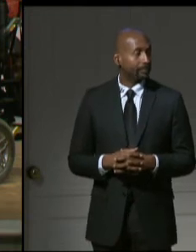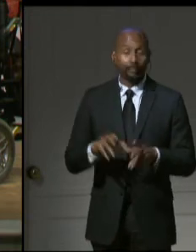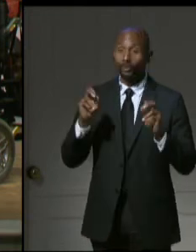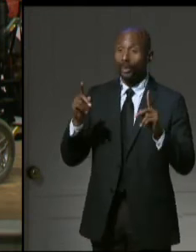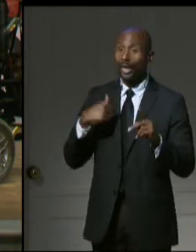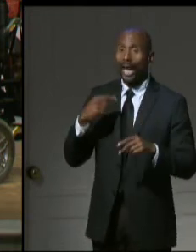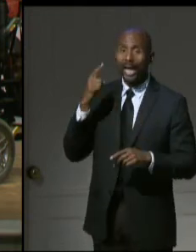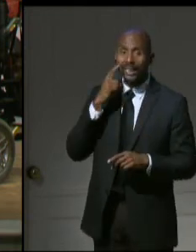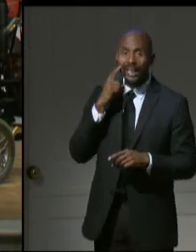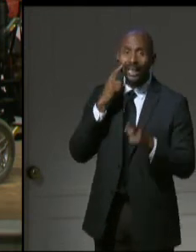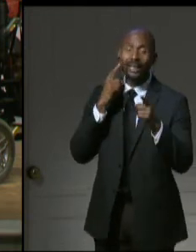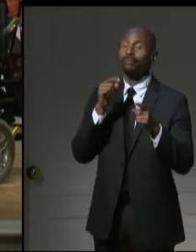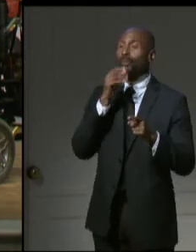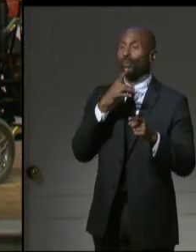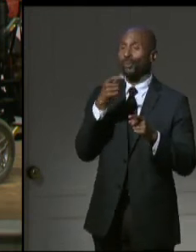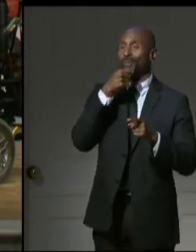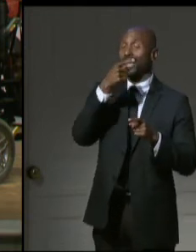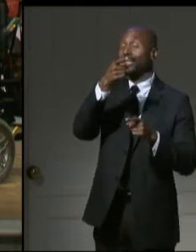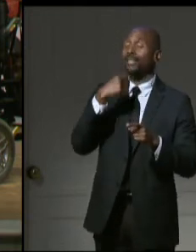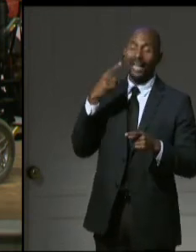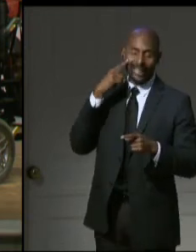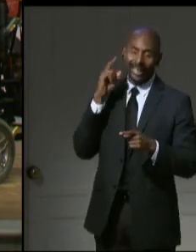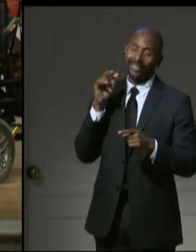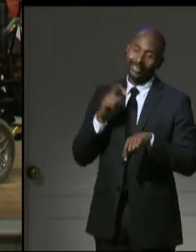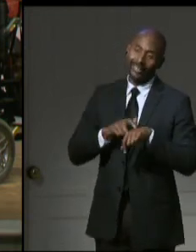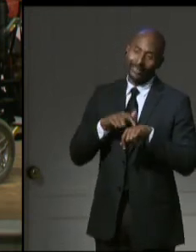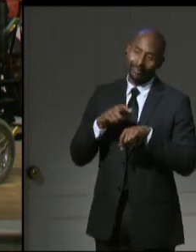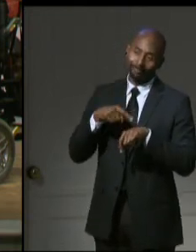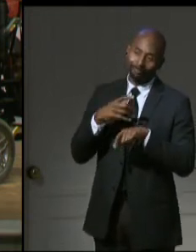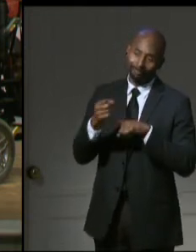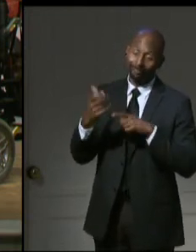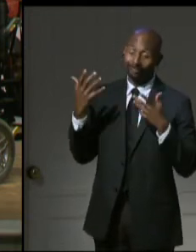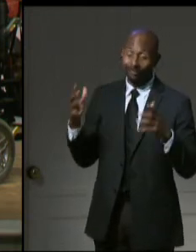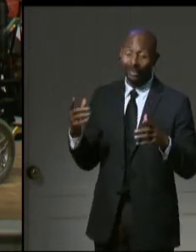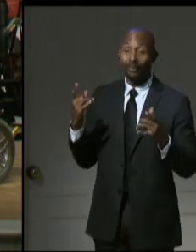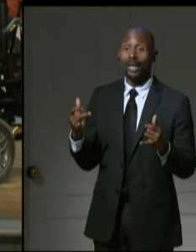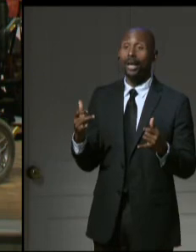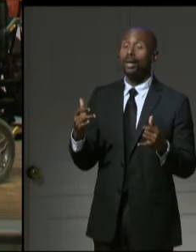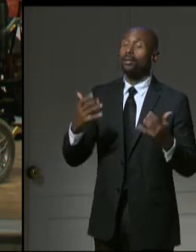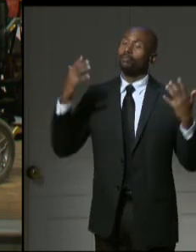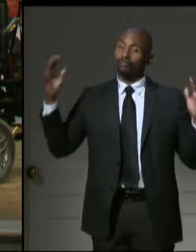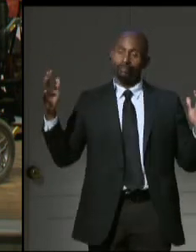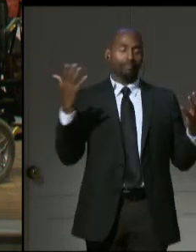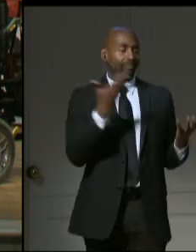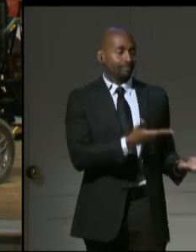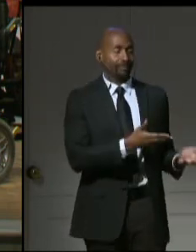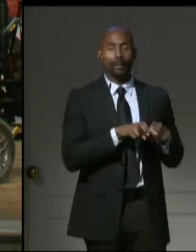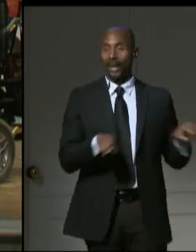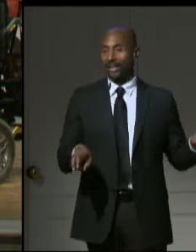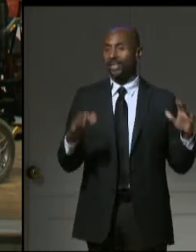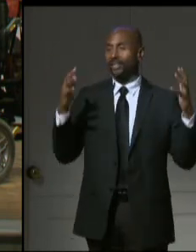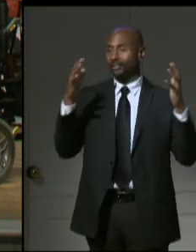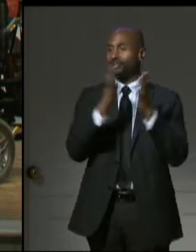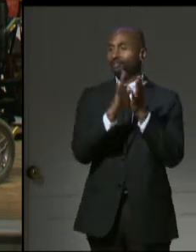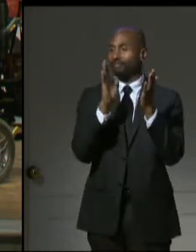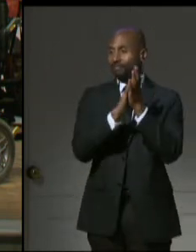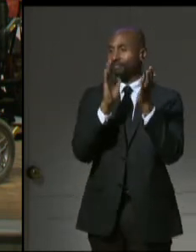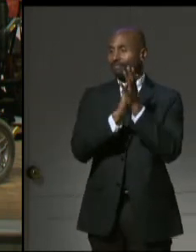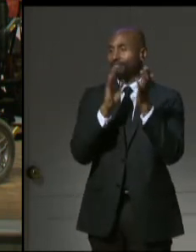Okay, I think that's all we have time for right now. If I'd like to ask everybody to give our panelists a round of applause. Thank you.